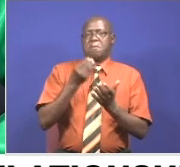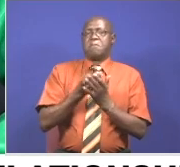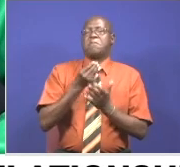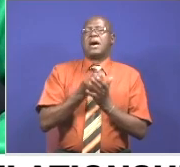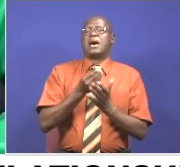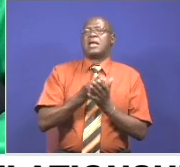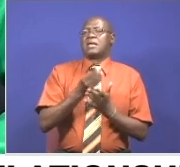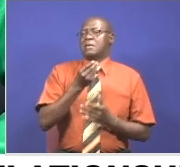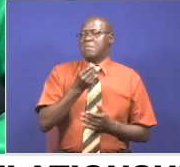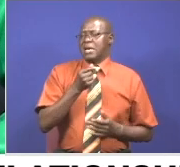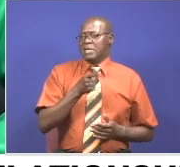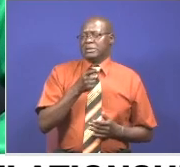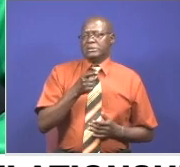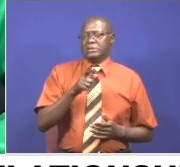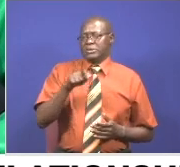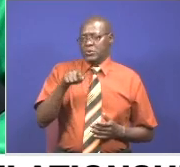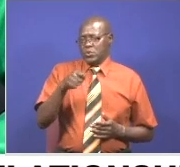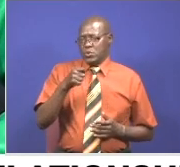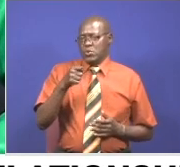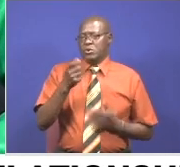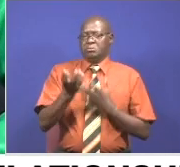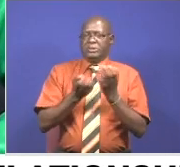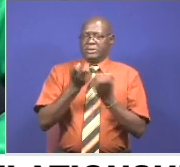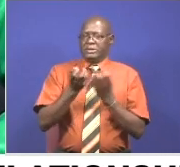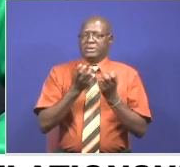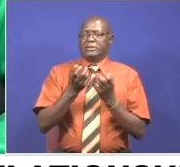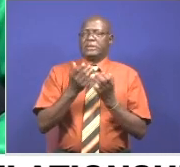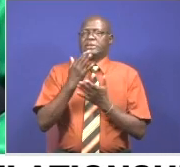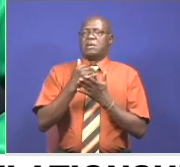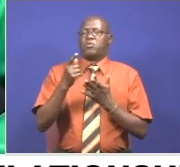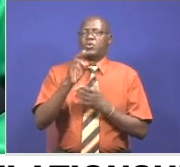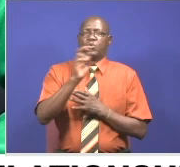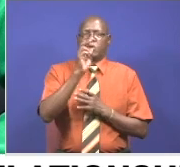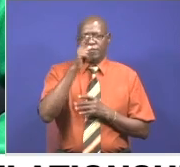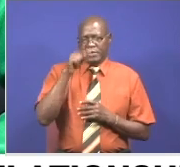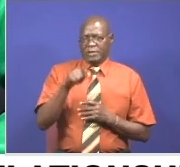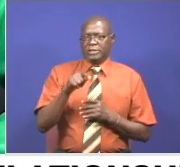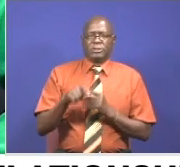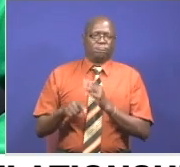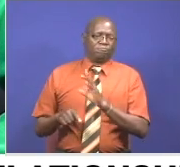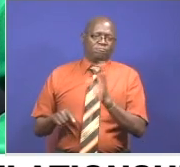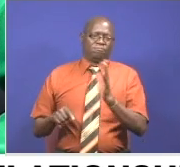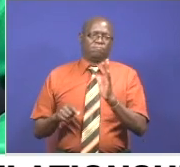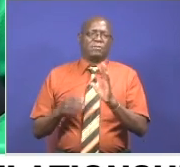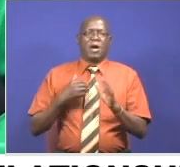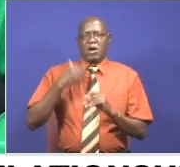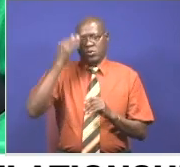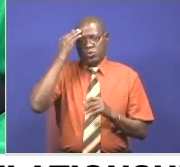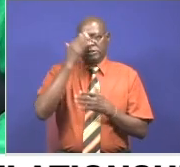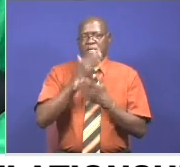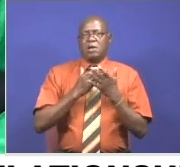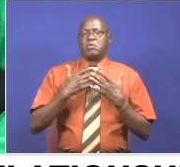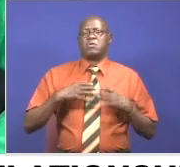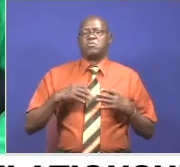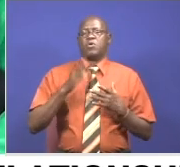It should not be the core business that someone is looking for. Yes, I know some people would be writing